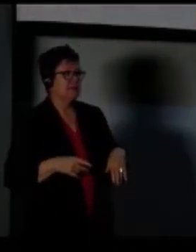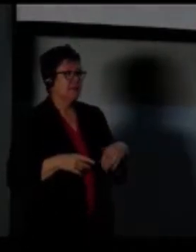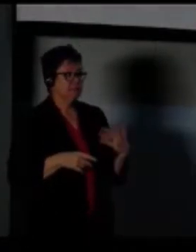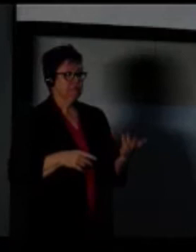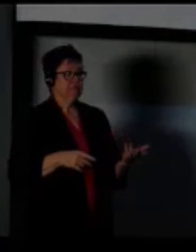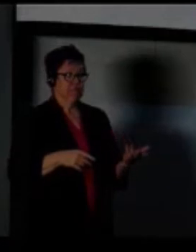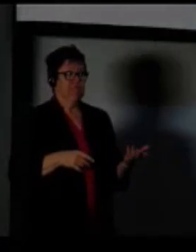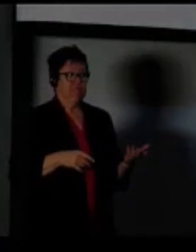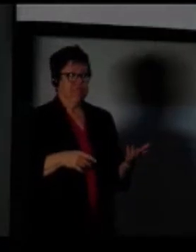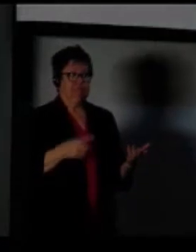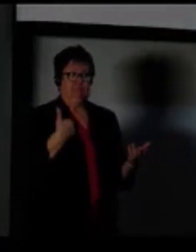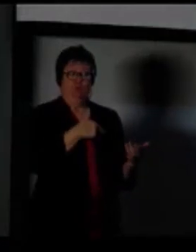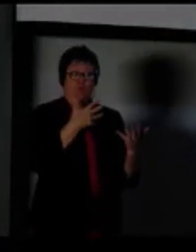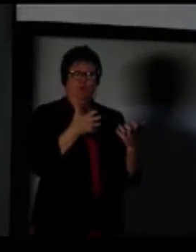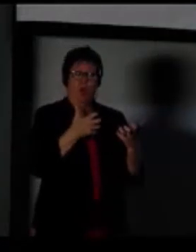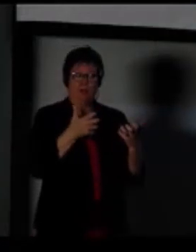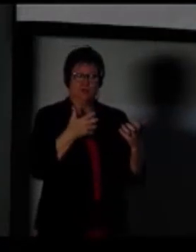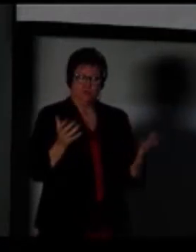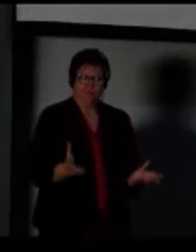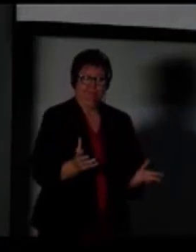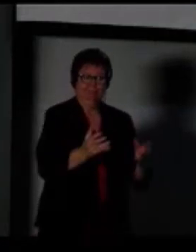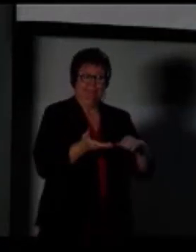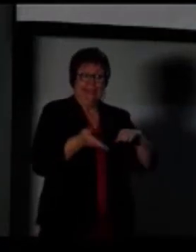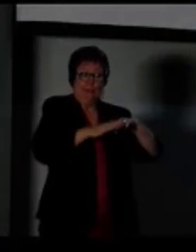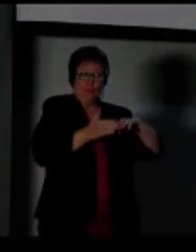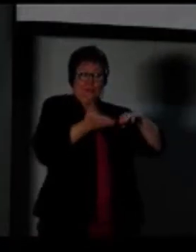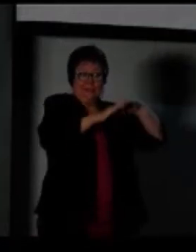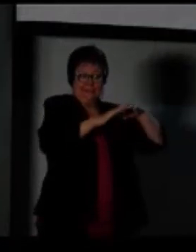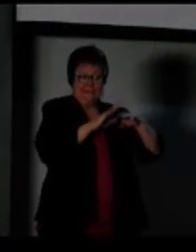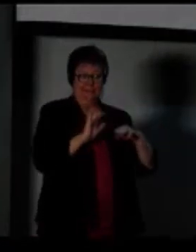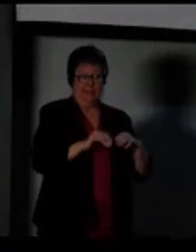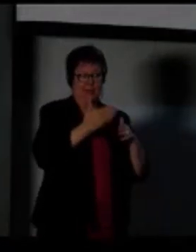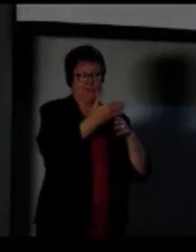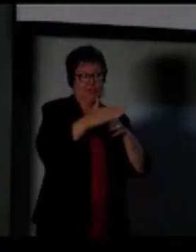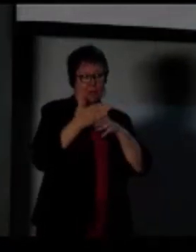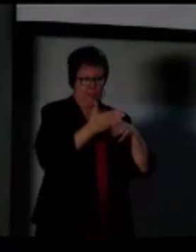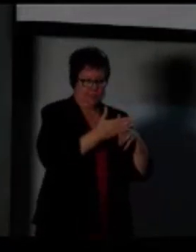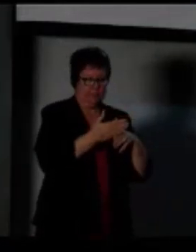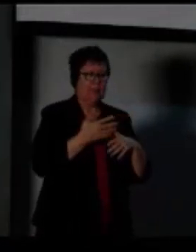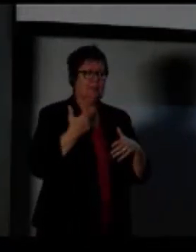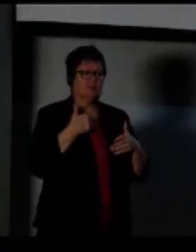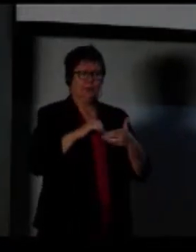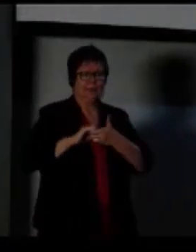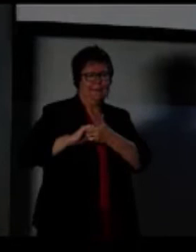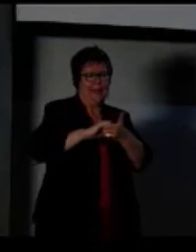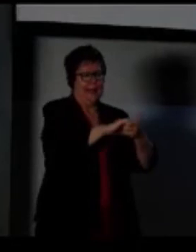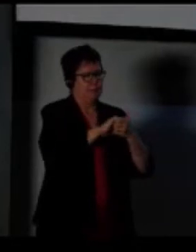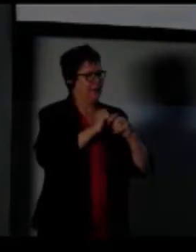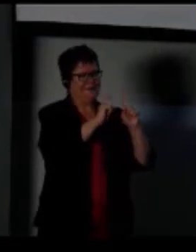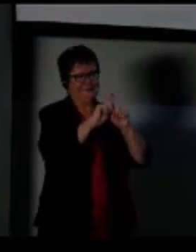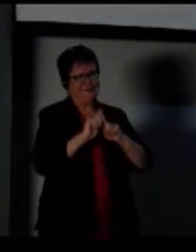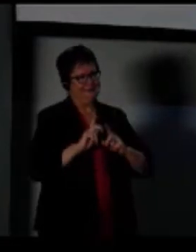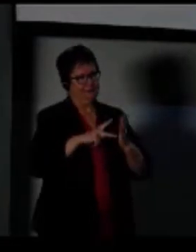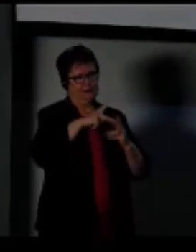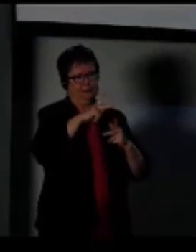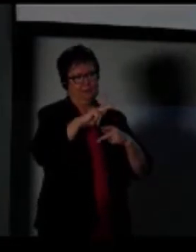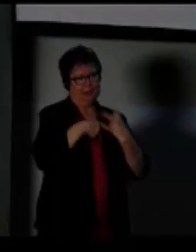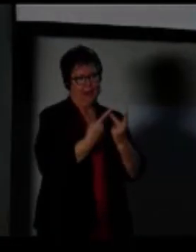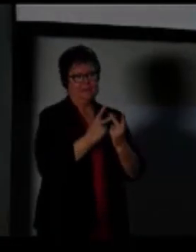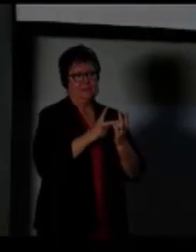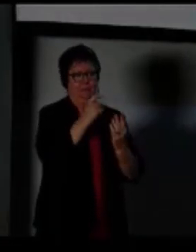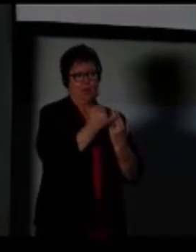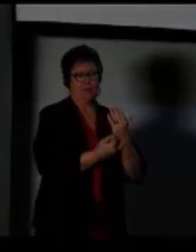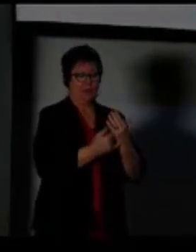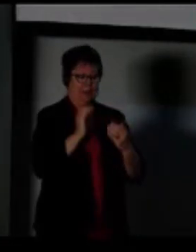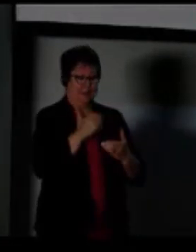is, we want to increase that in the near future as we collaborate on many different types of projects and try to link